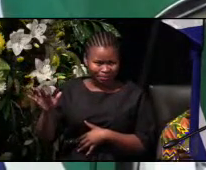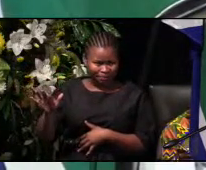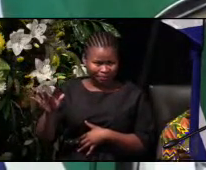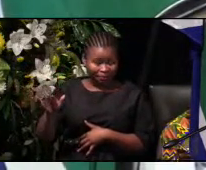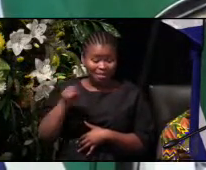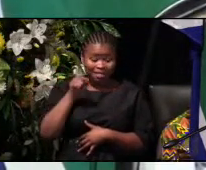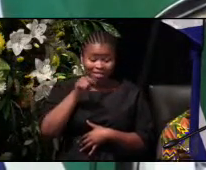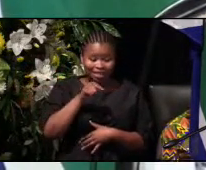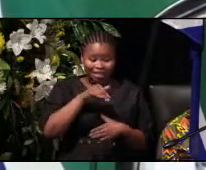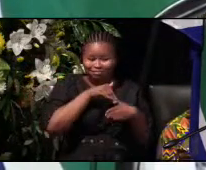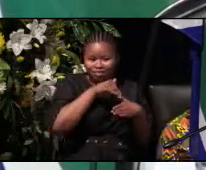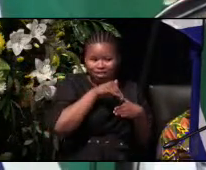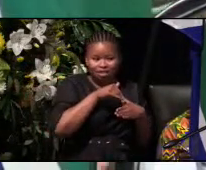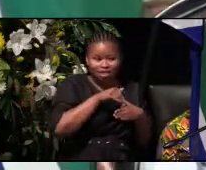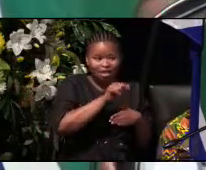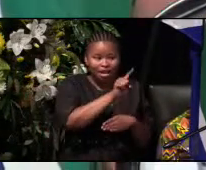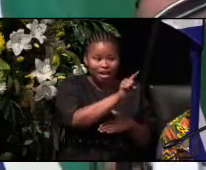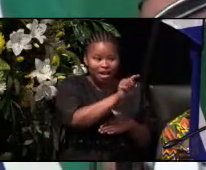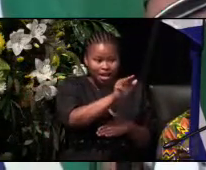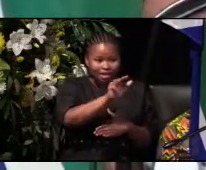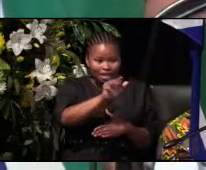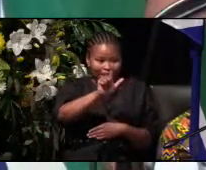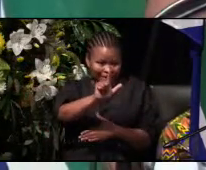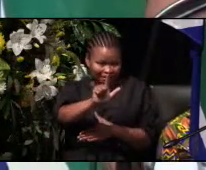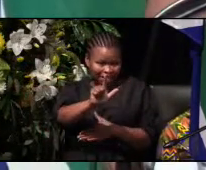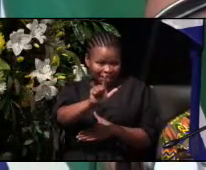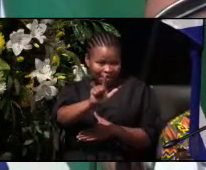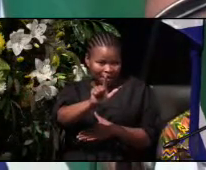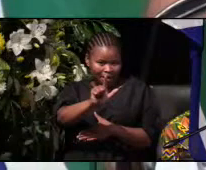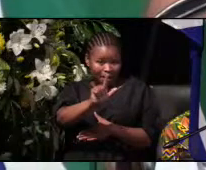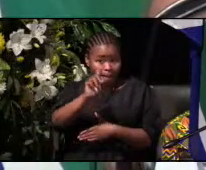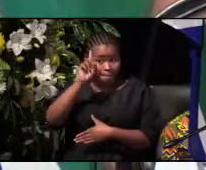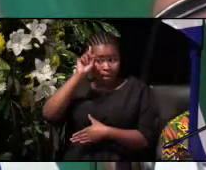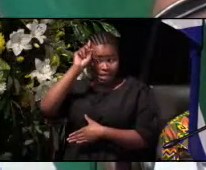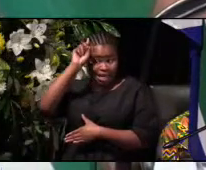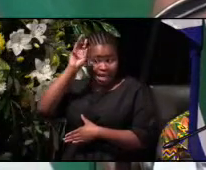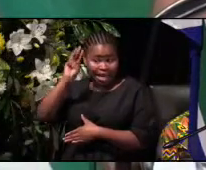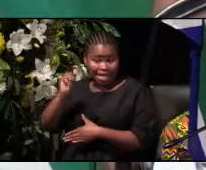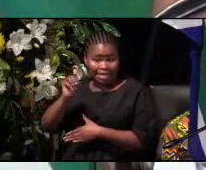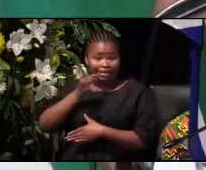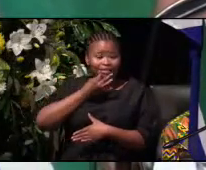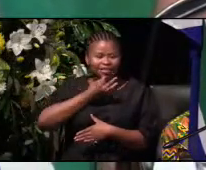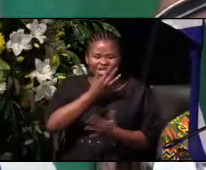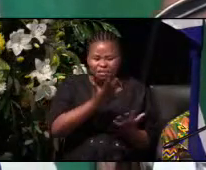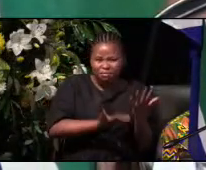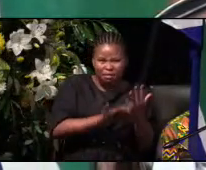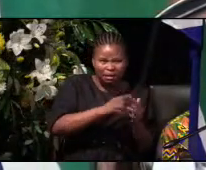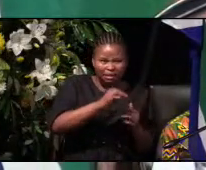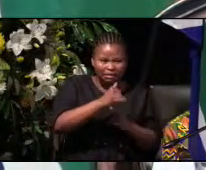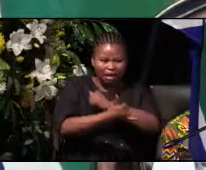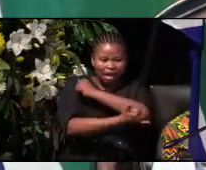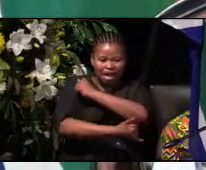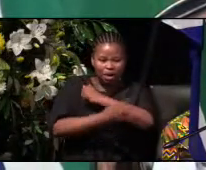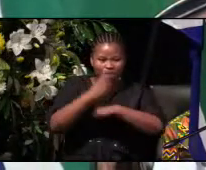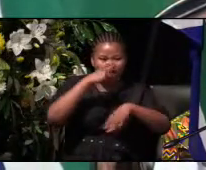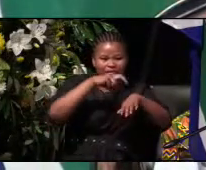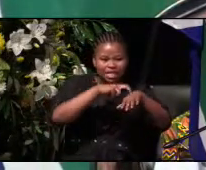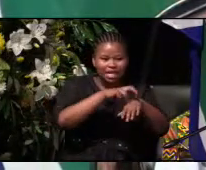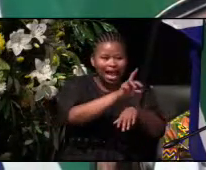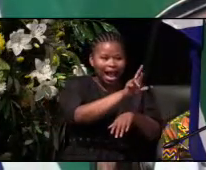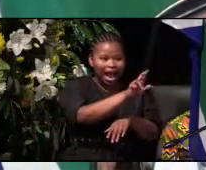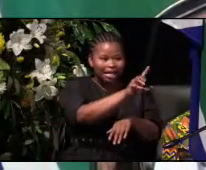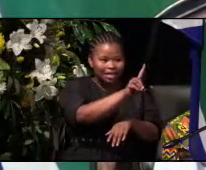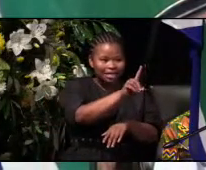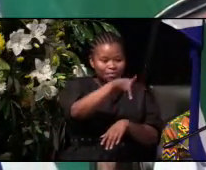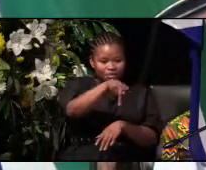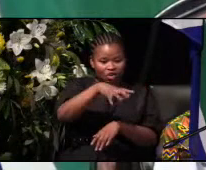it is for that reason that in 1997 Madiba said perhaps this country needs the RDP